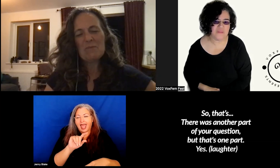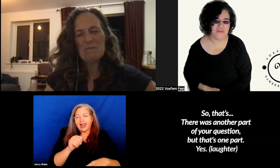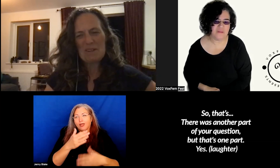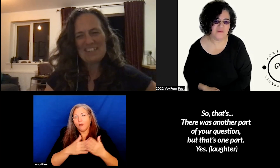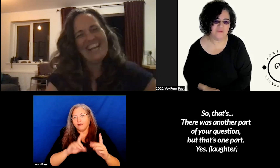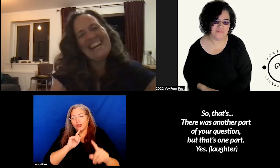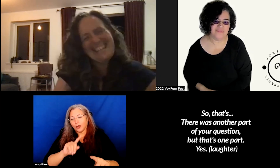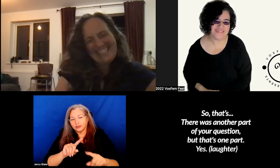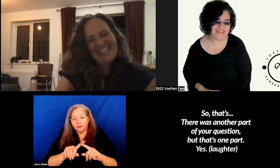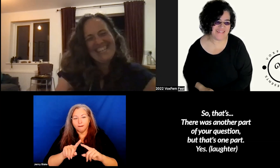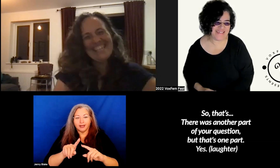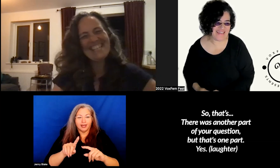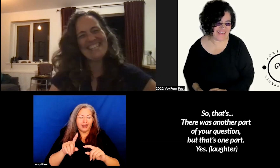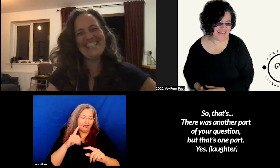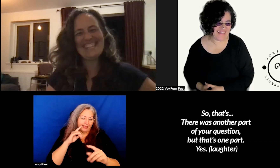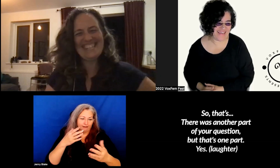that's one part.